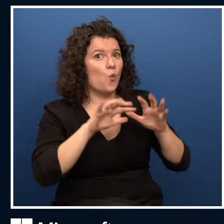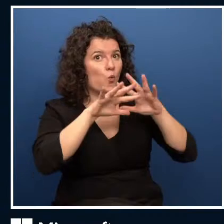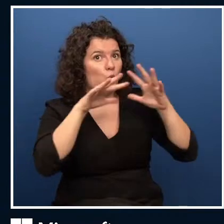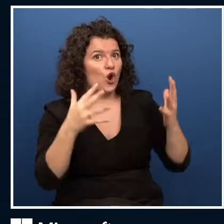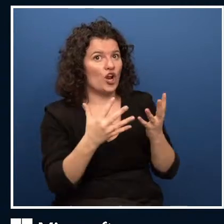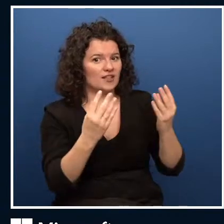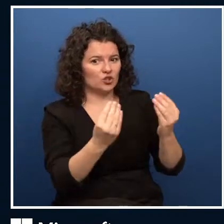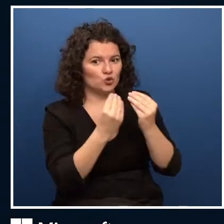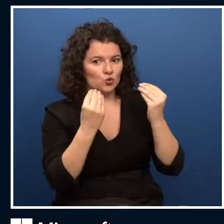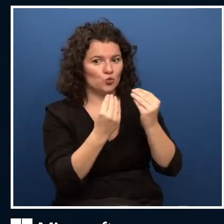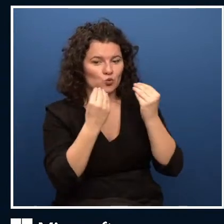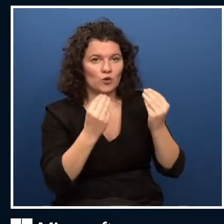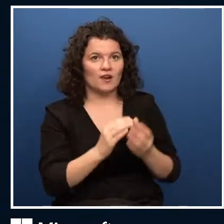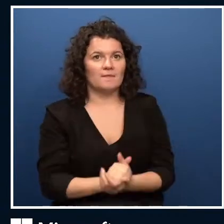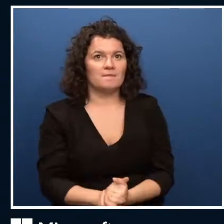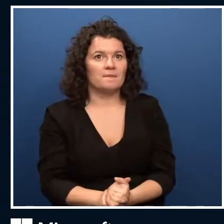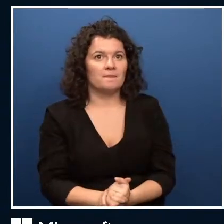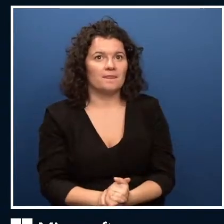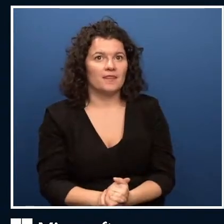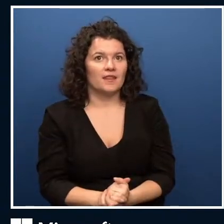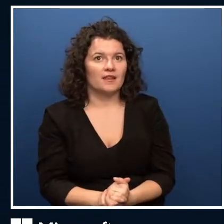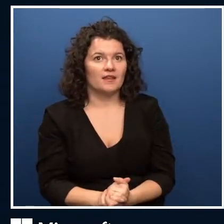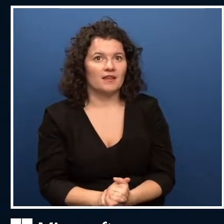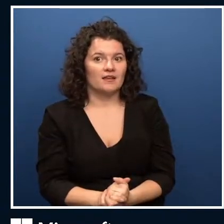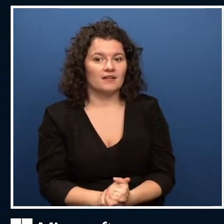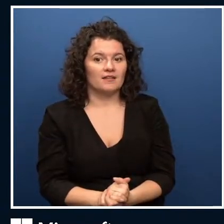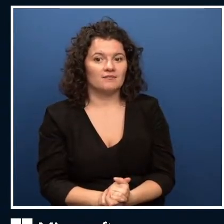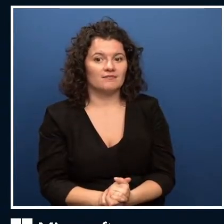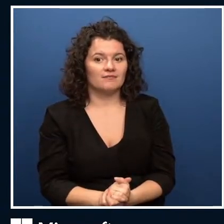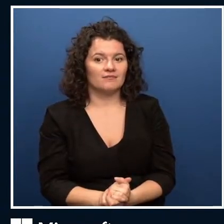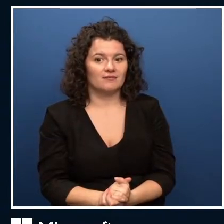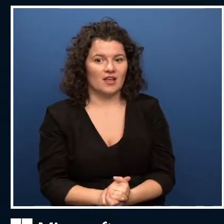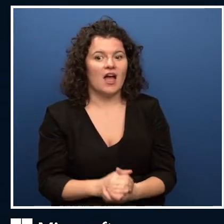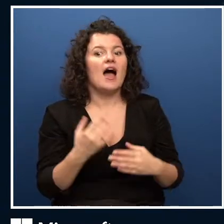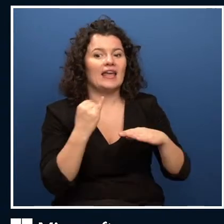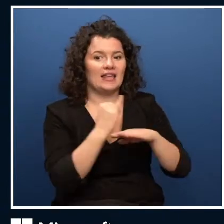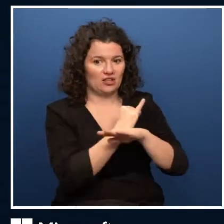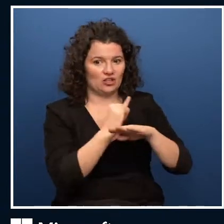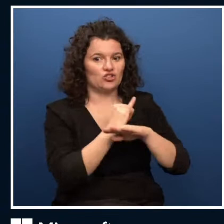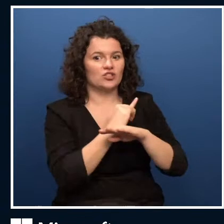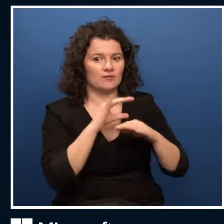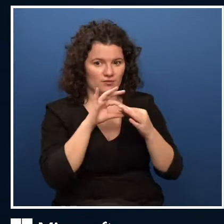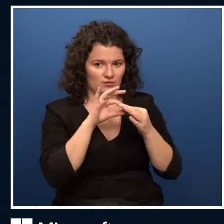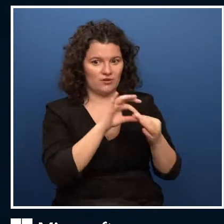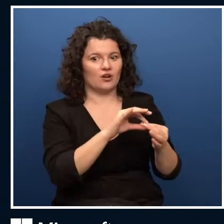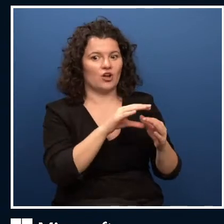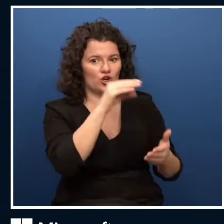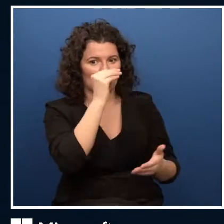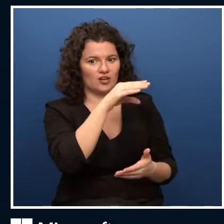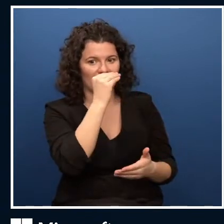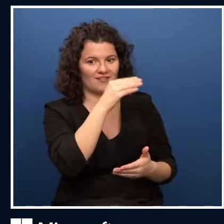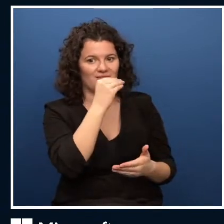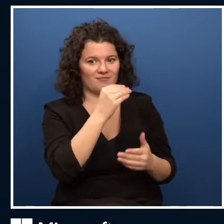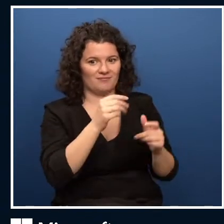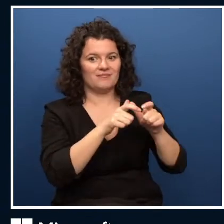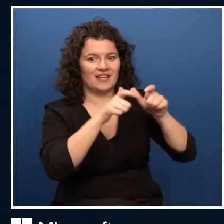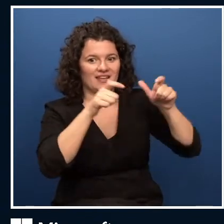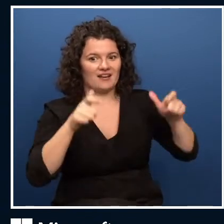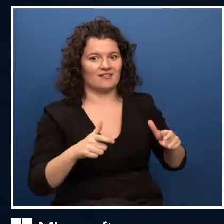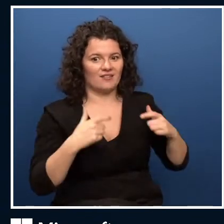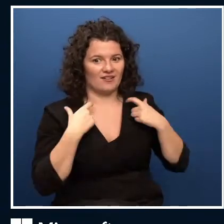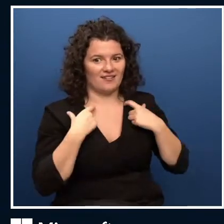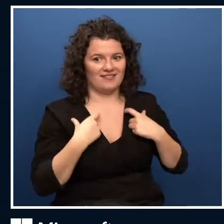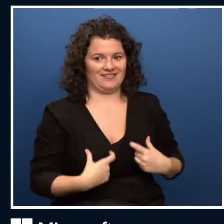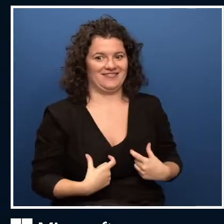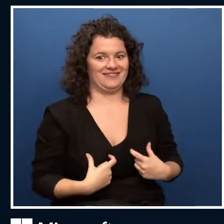incoming intern at JP Morgan Chase, and I'm really excited to give in my 2 cents and learn a lot from the rest of the panelists